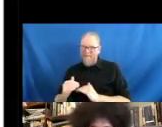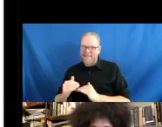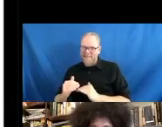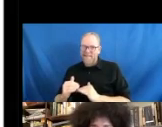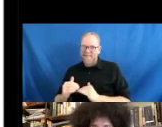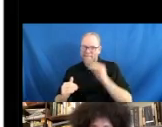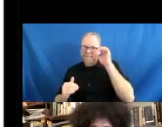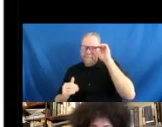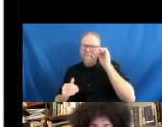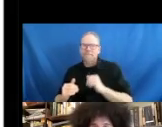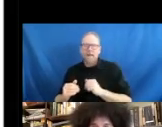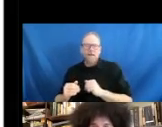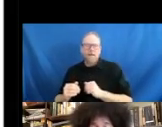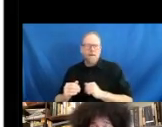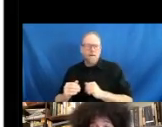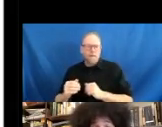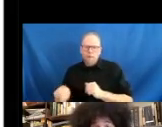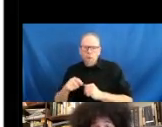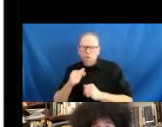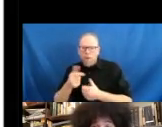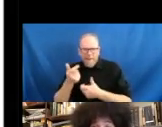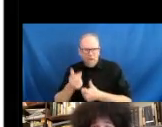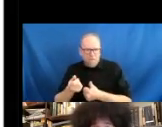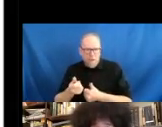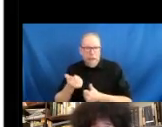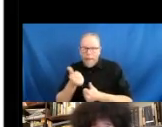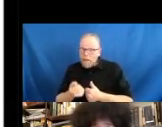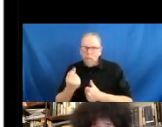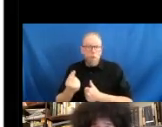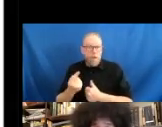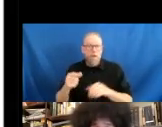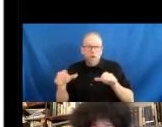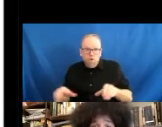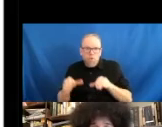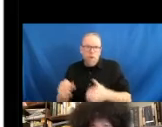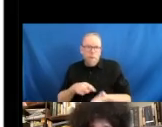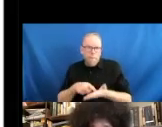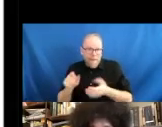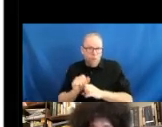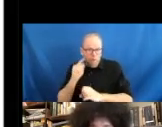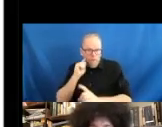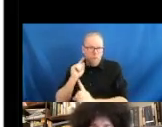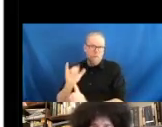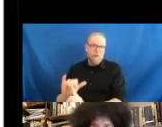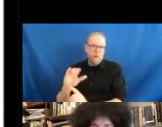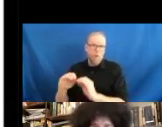interested persons. Basically, anyone who performs paid work or for the